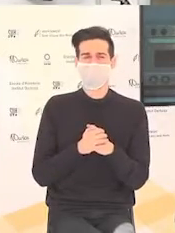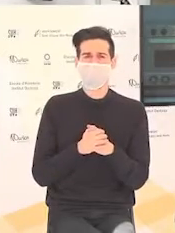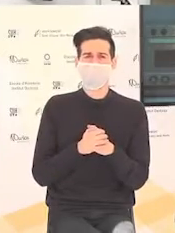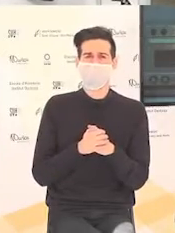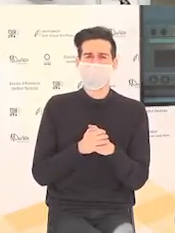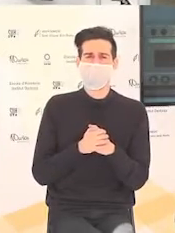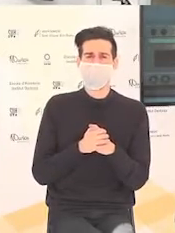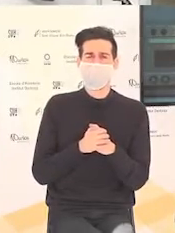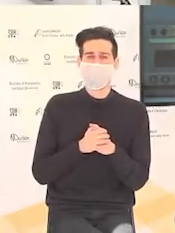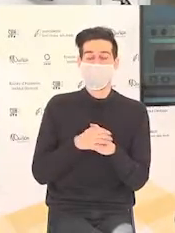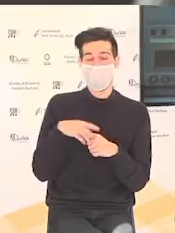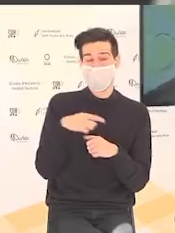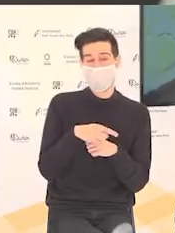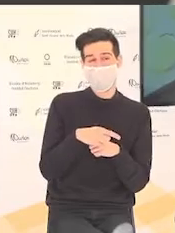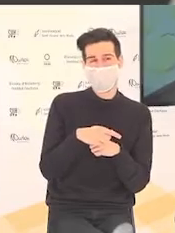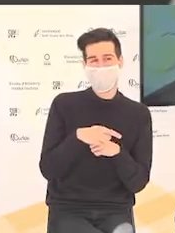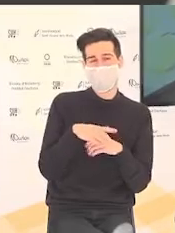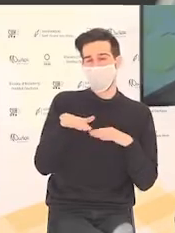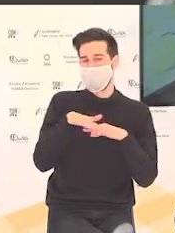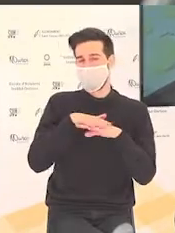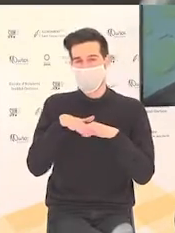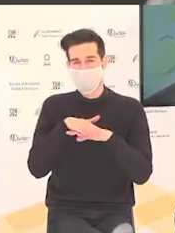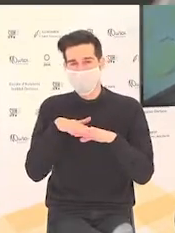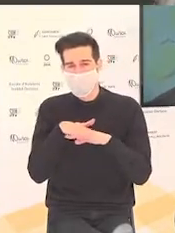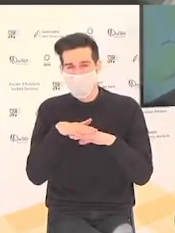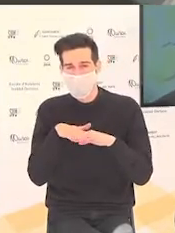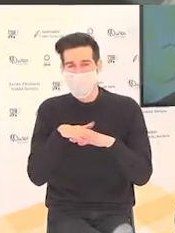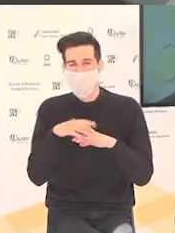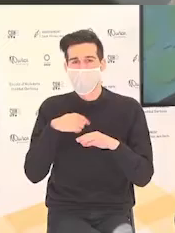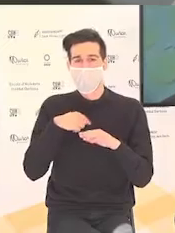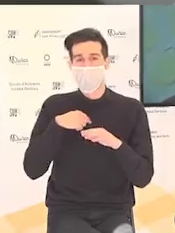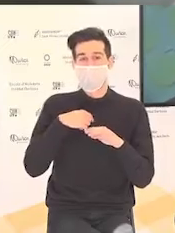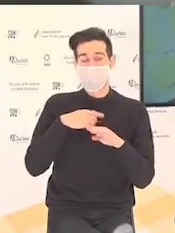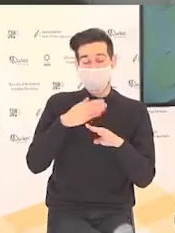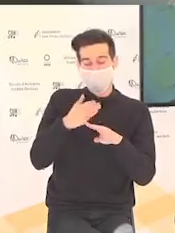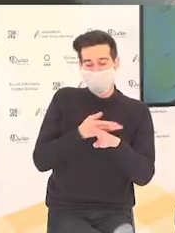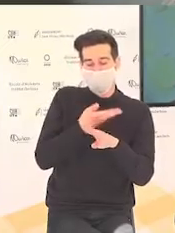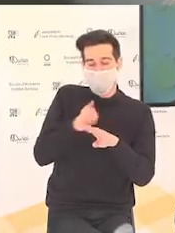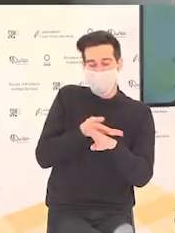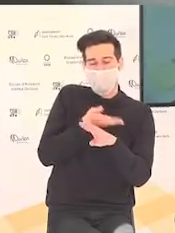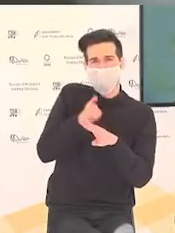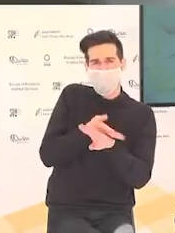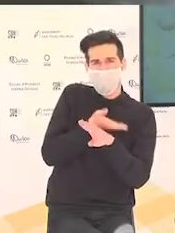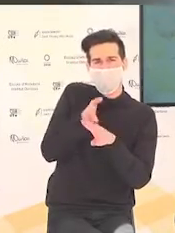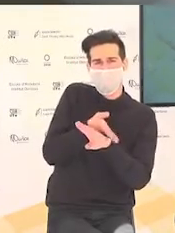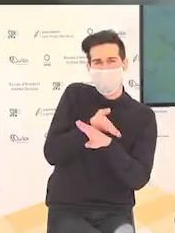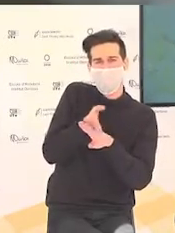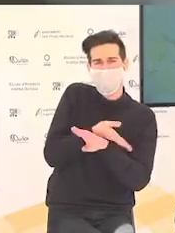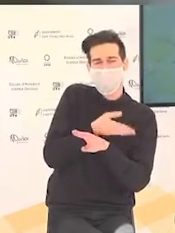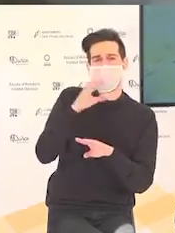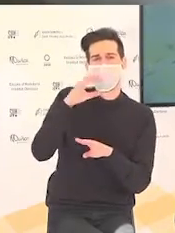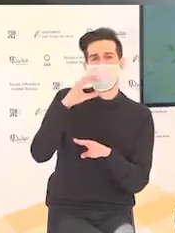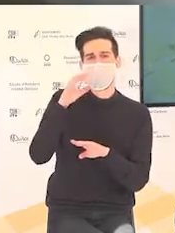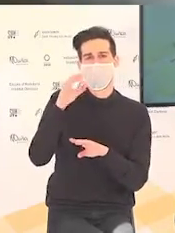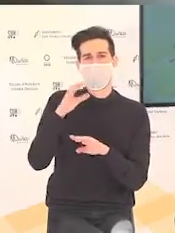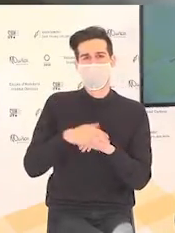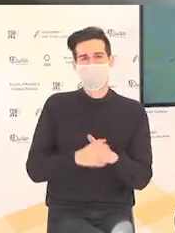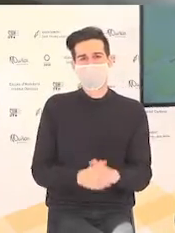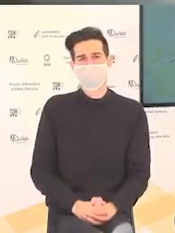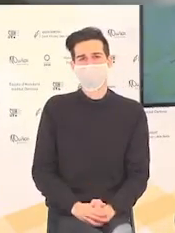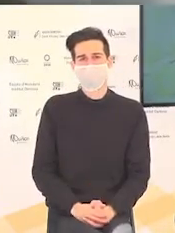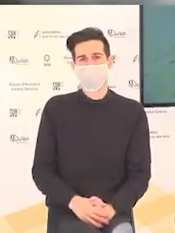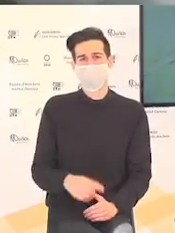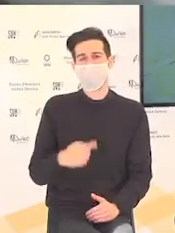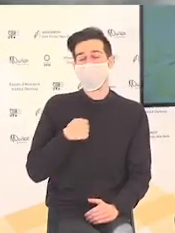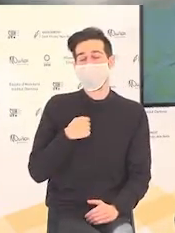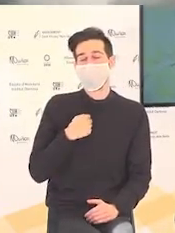Y he simplemente ido pelando el coco. And you can see that. Lo preparé ayer. And you can see that I've just let it dry out overnight. Y simplemente